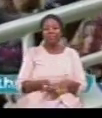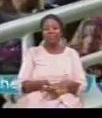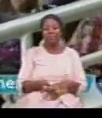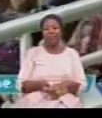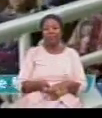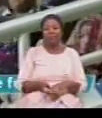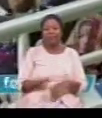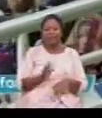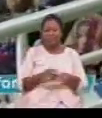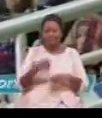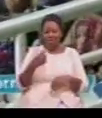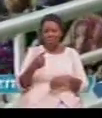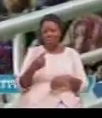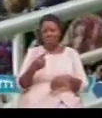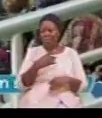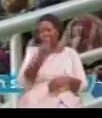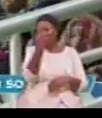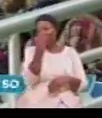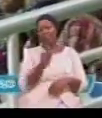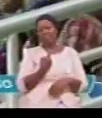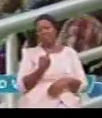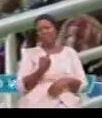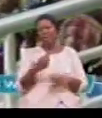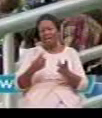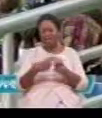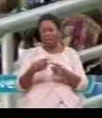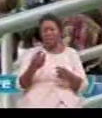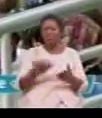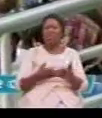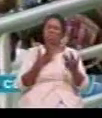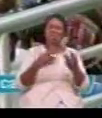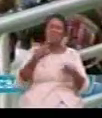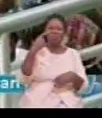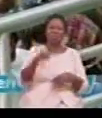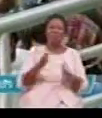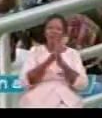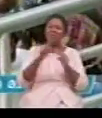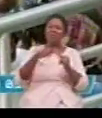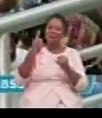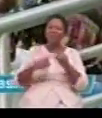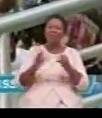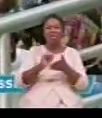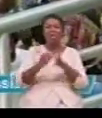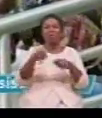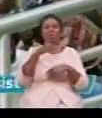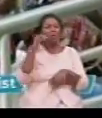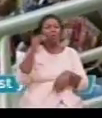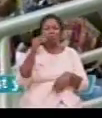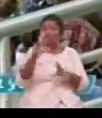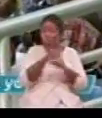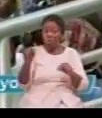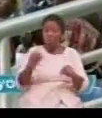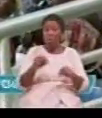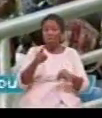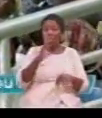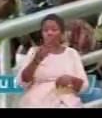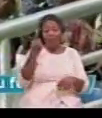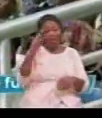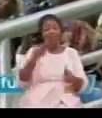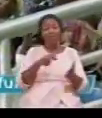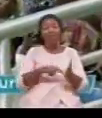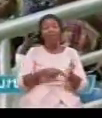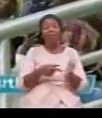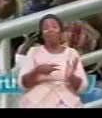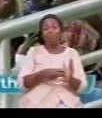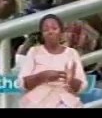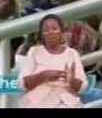Don't stay aloof. I'm just waiting for the prayer to end so that I can go. No, you are here on purpose.